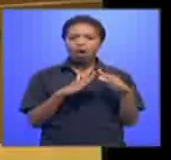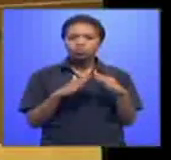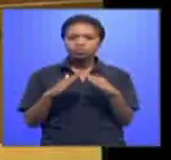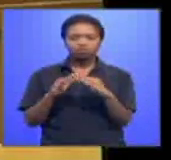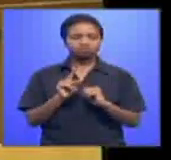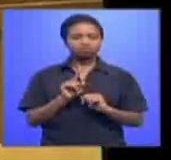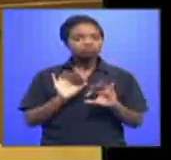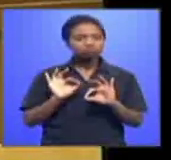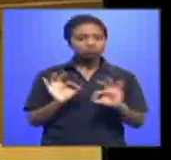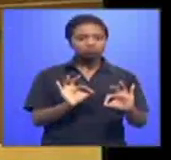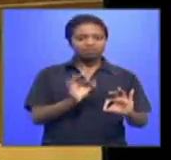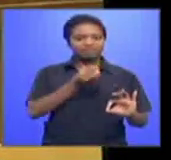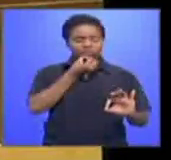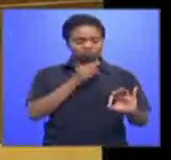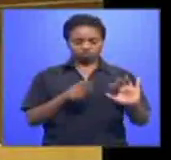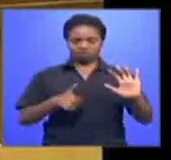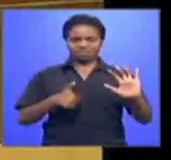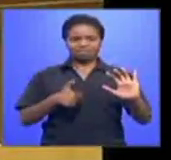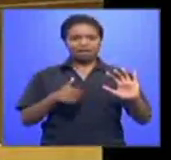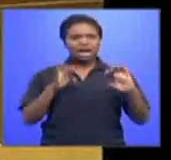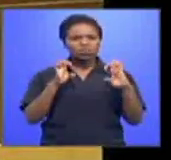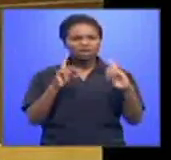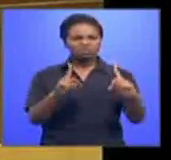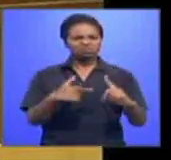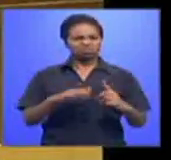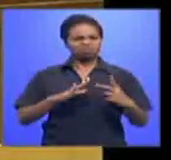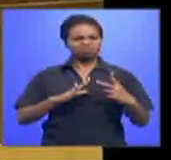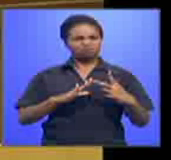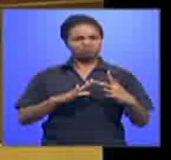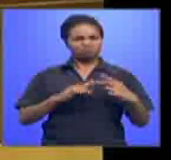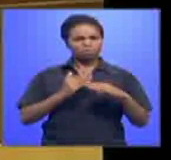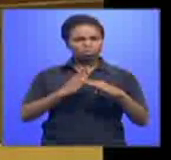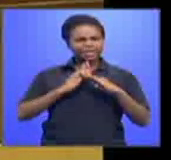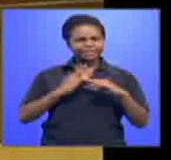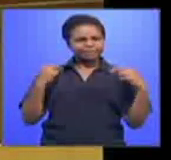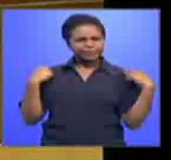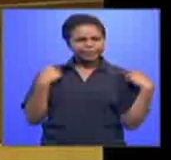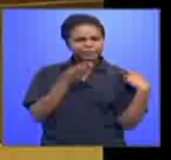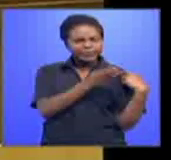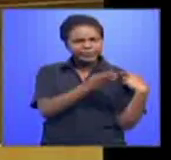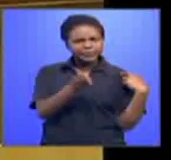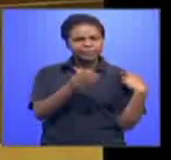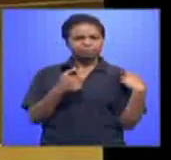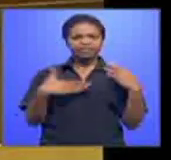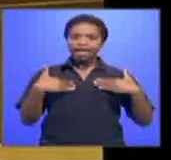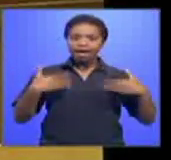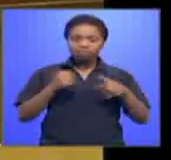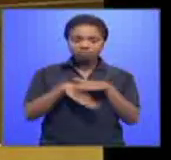nutrition, education, social protection, quality